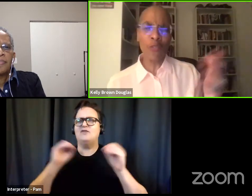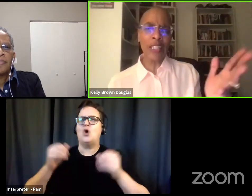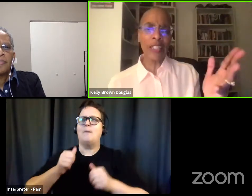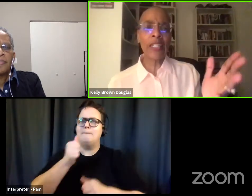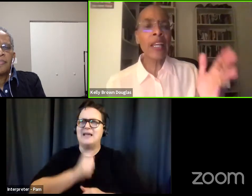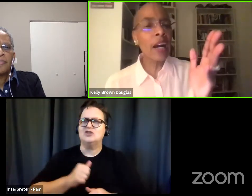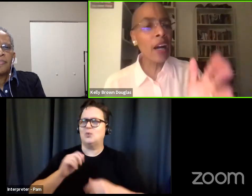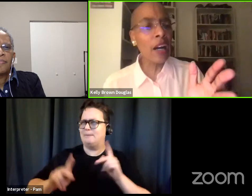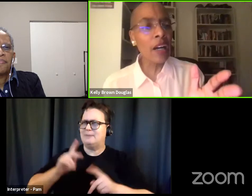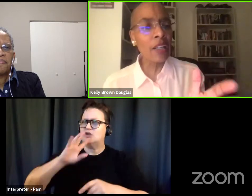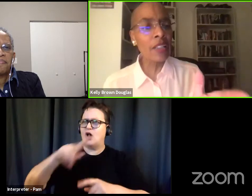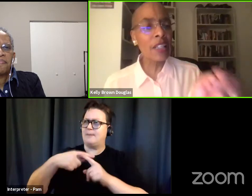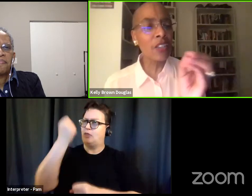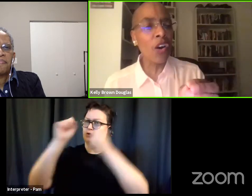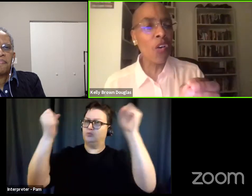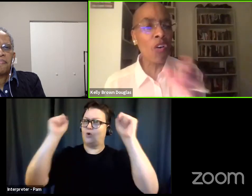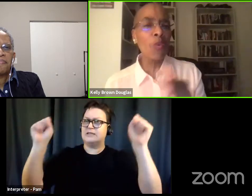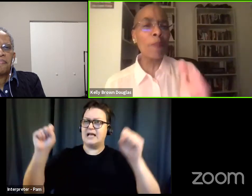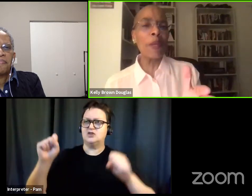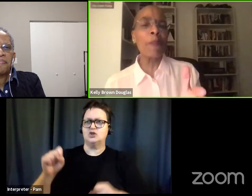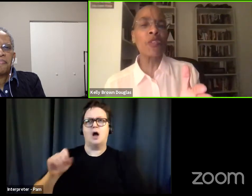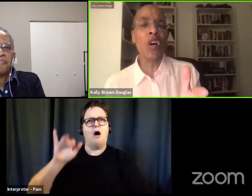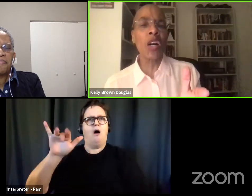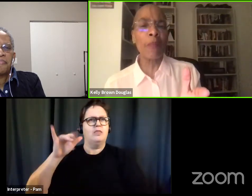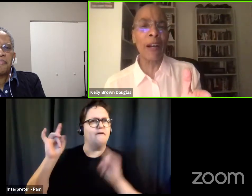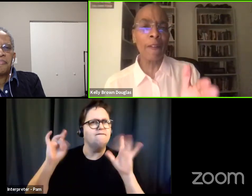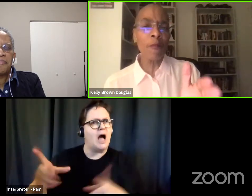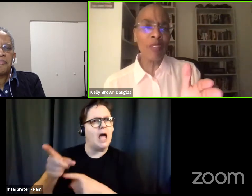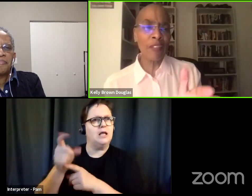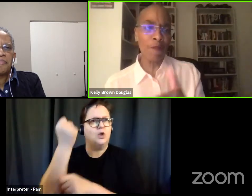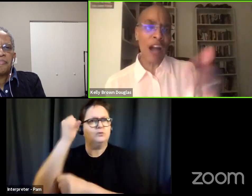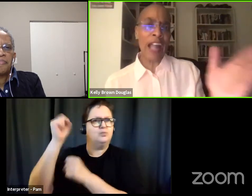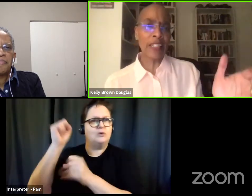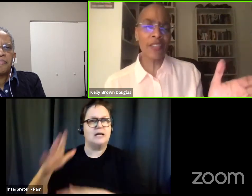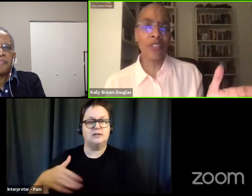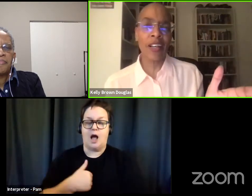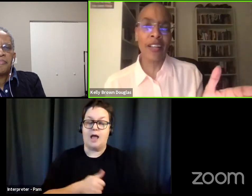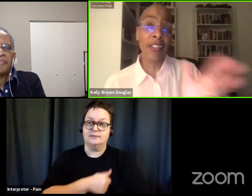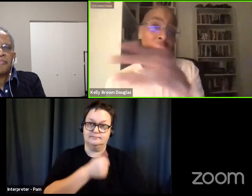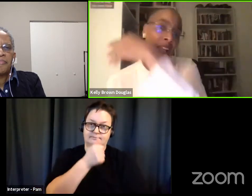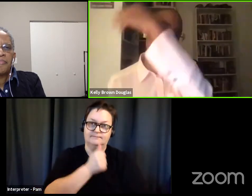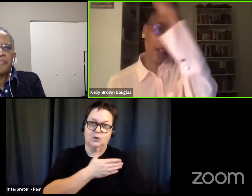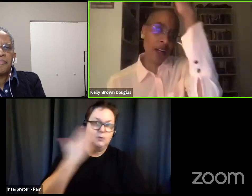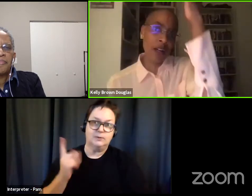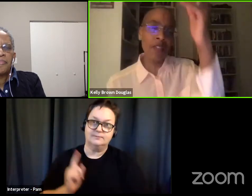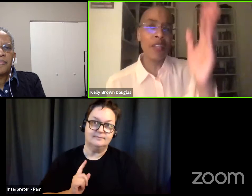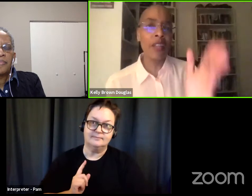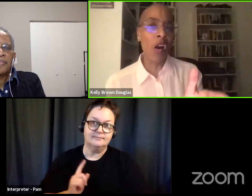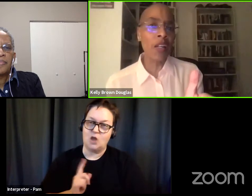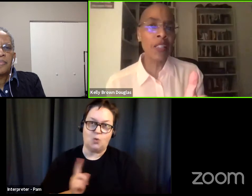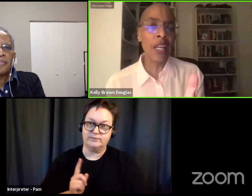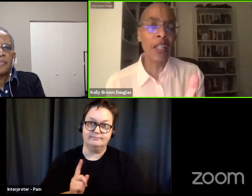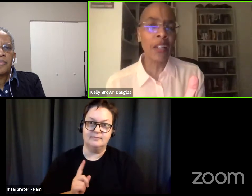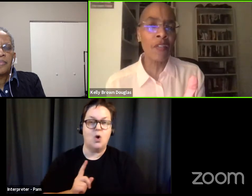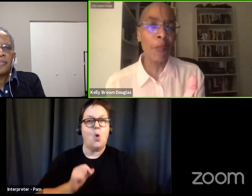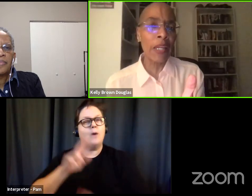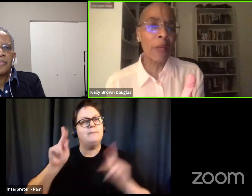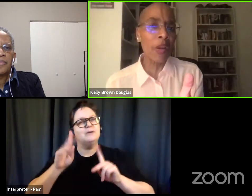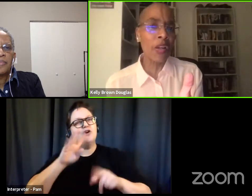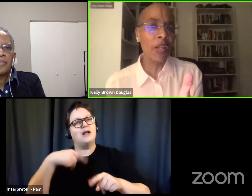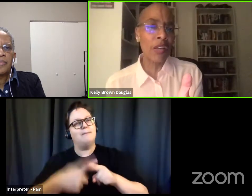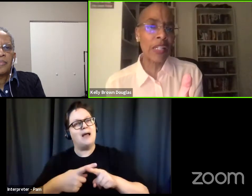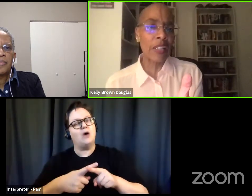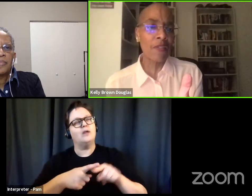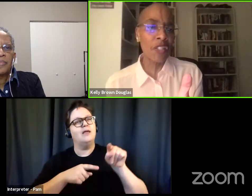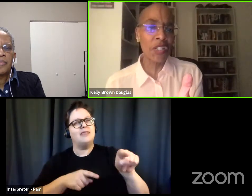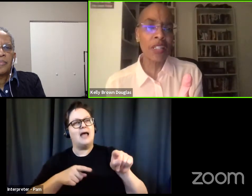protesters. Really? No. Or when people talk about the violence, the architect of the Make